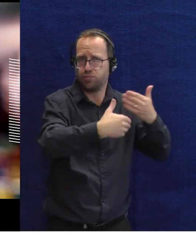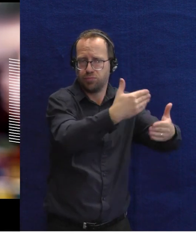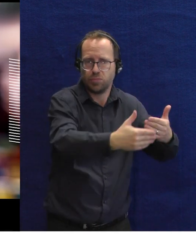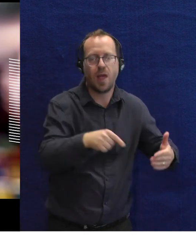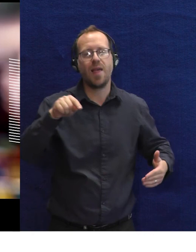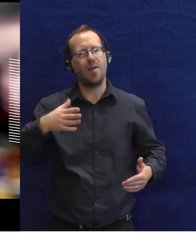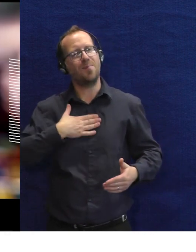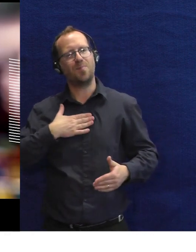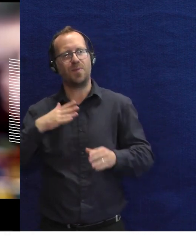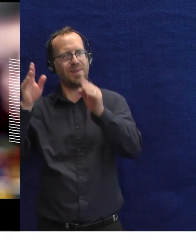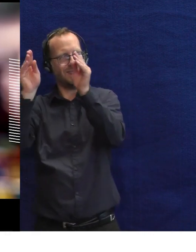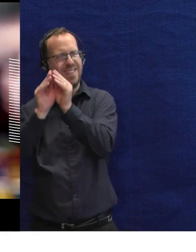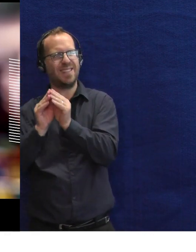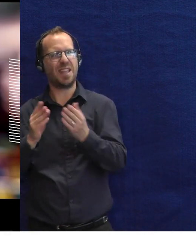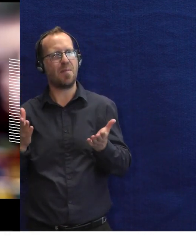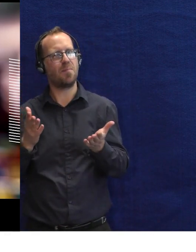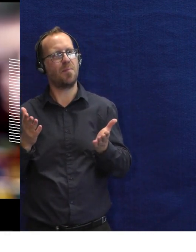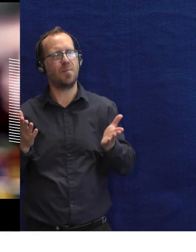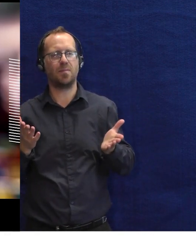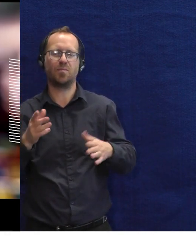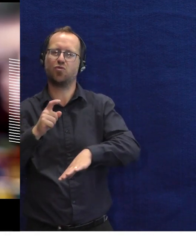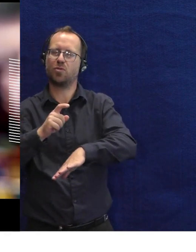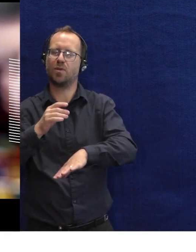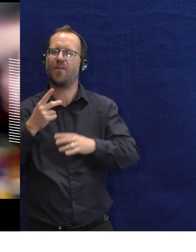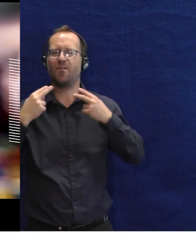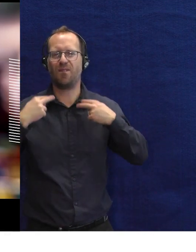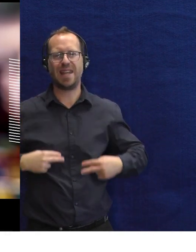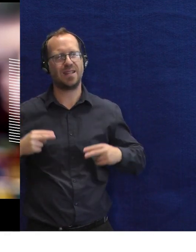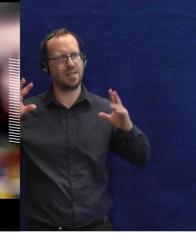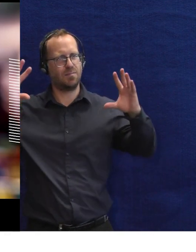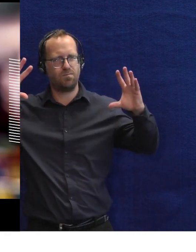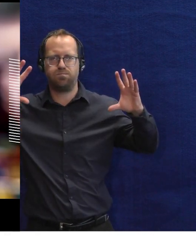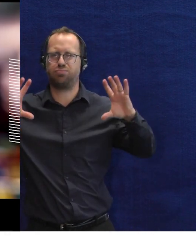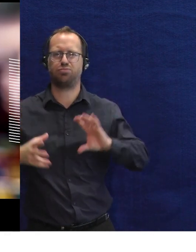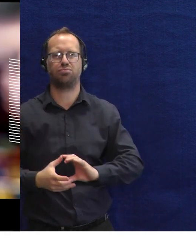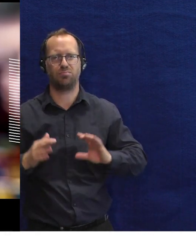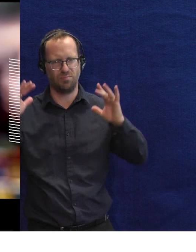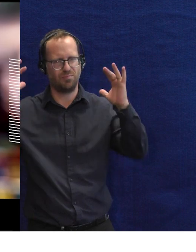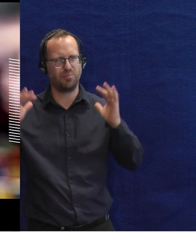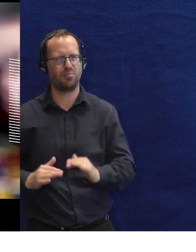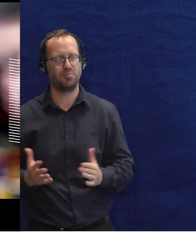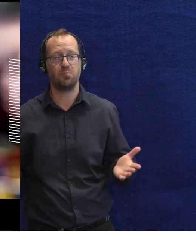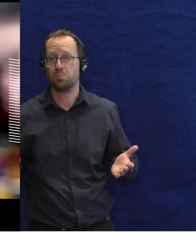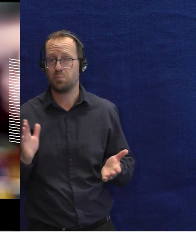description, this is significantly eased and given in the hands of the content providers.